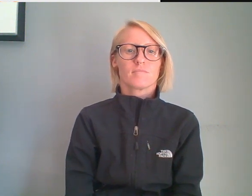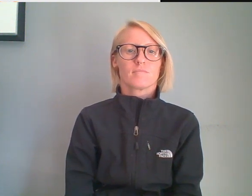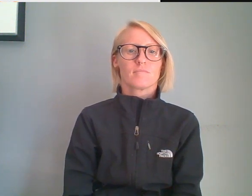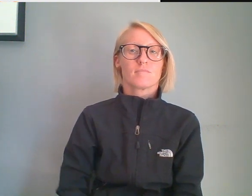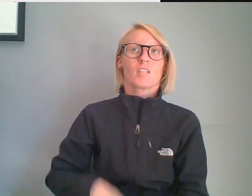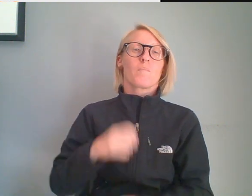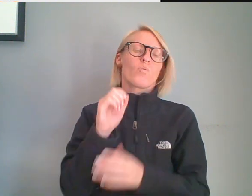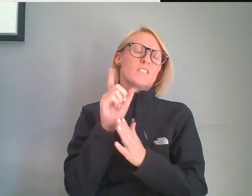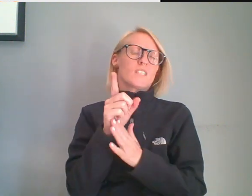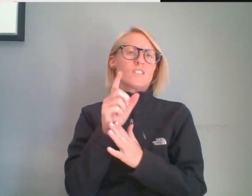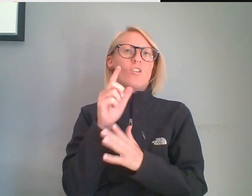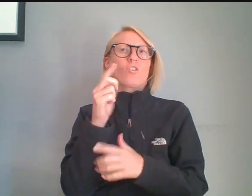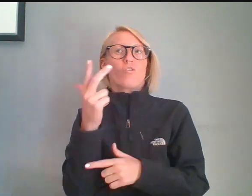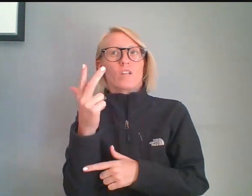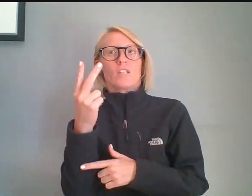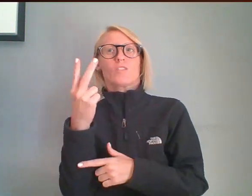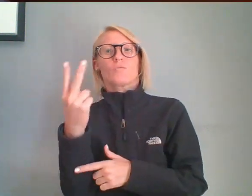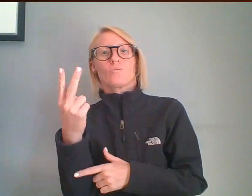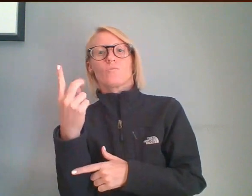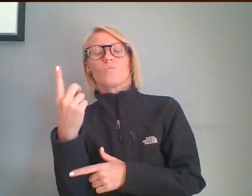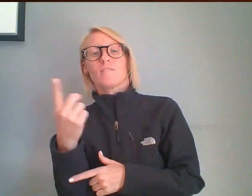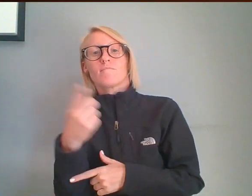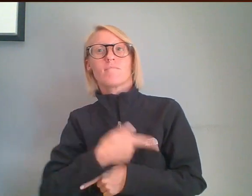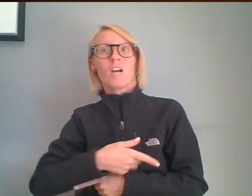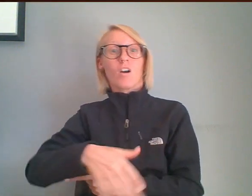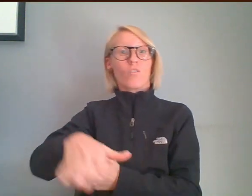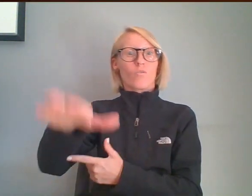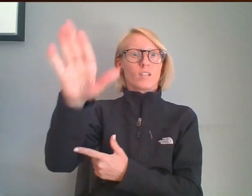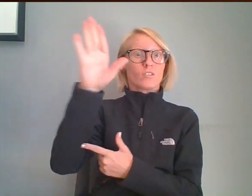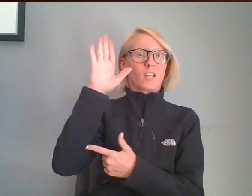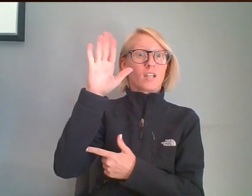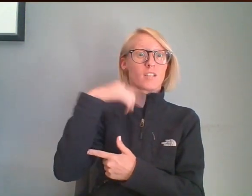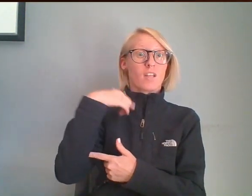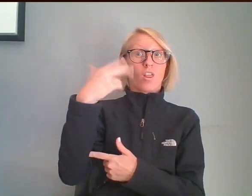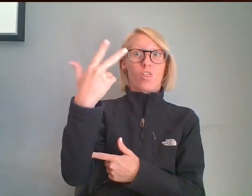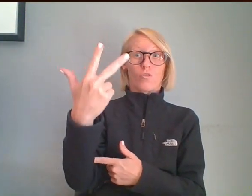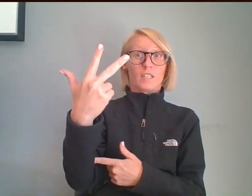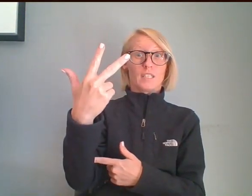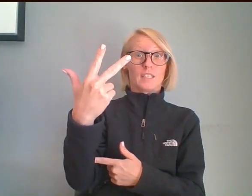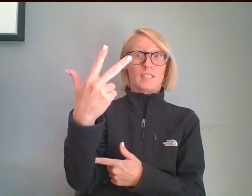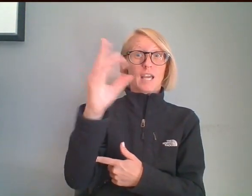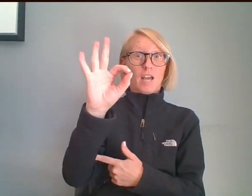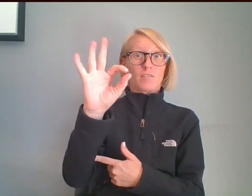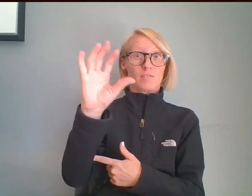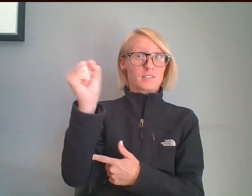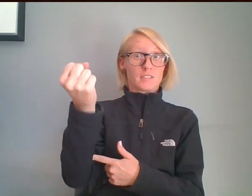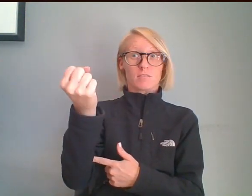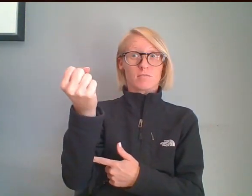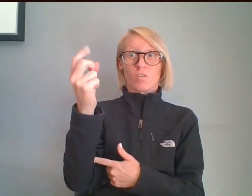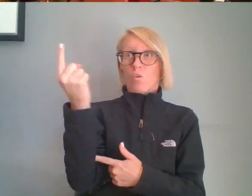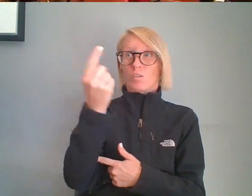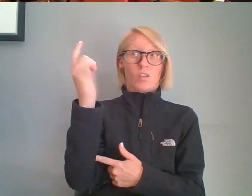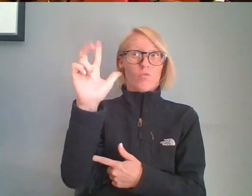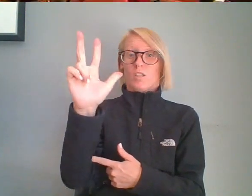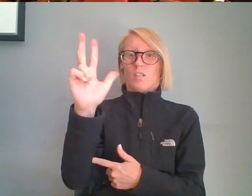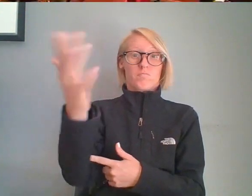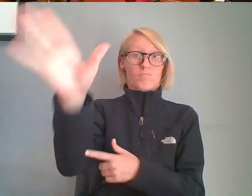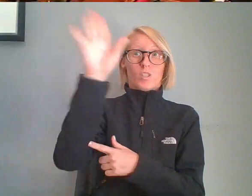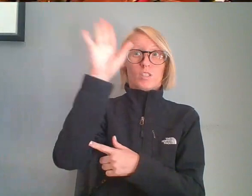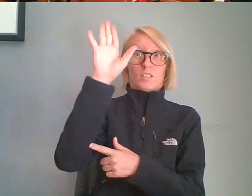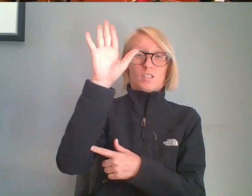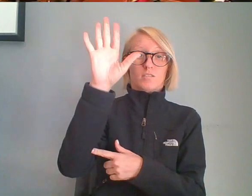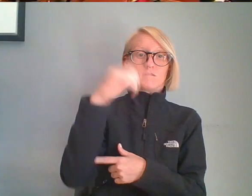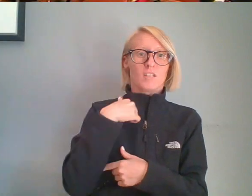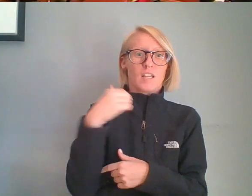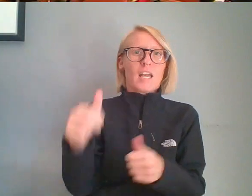3, 2, 1. Raise your hand, please, if you found 3 and only 3 F's. Excellent, great. Did anybody